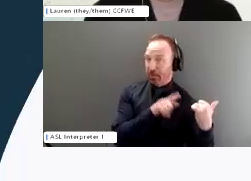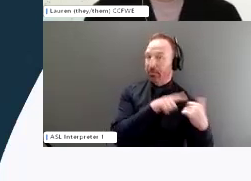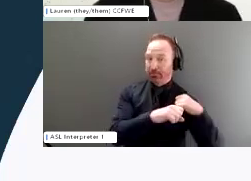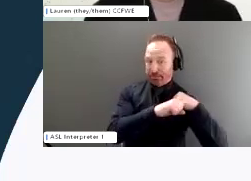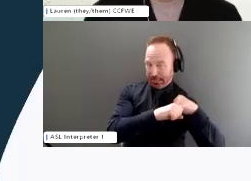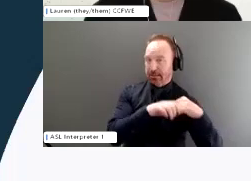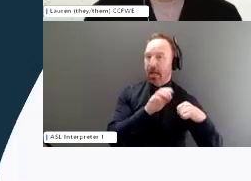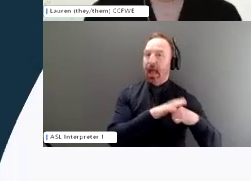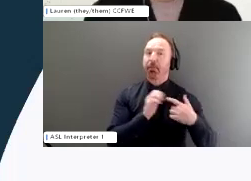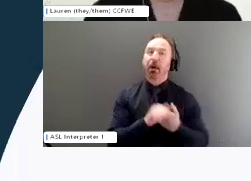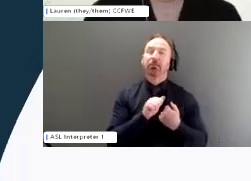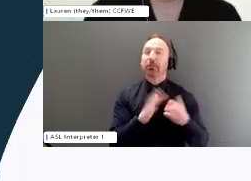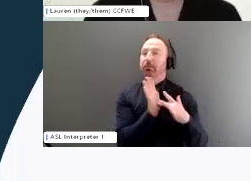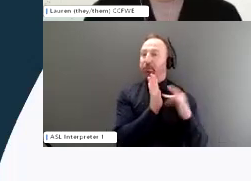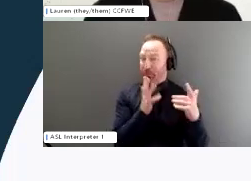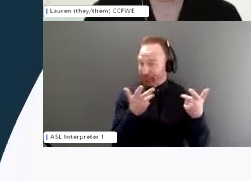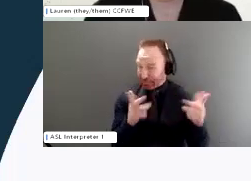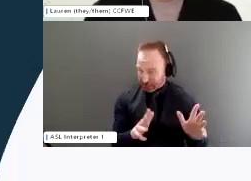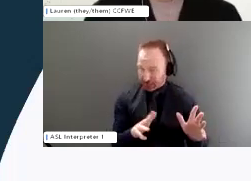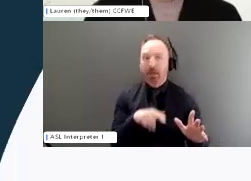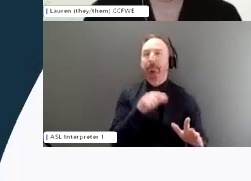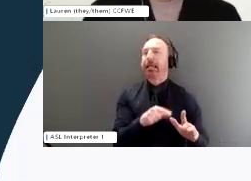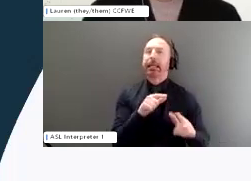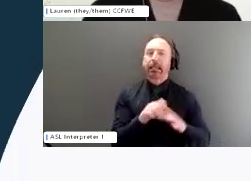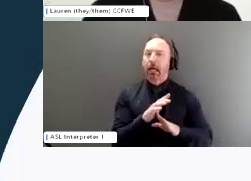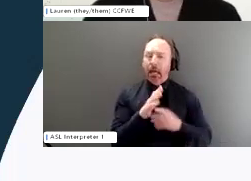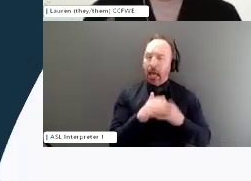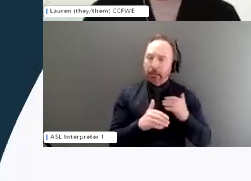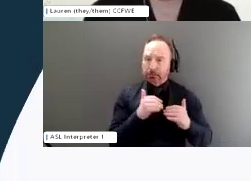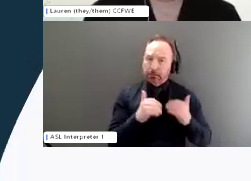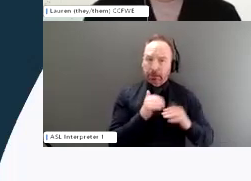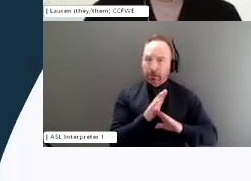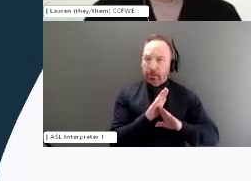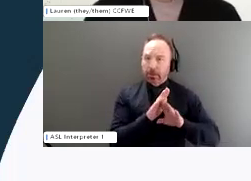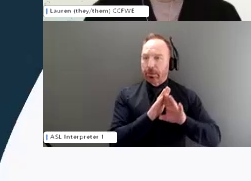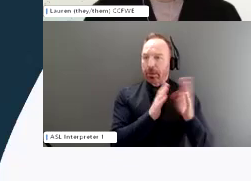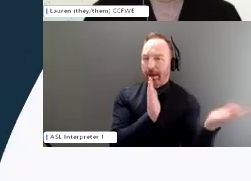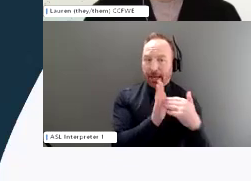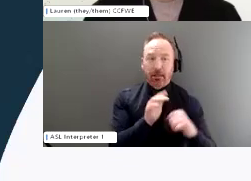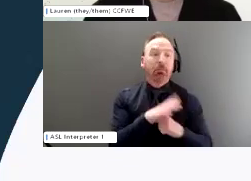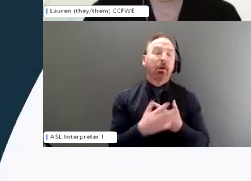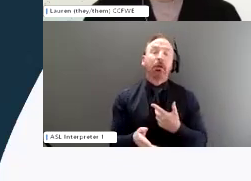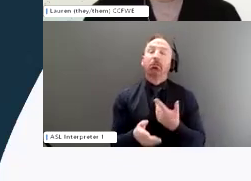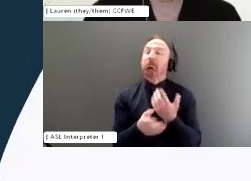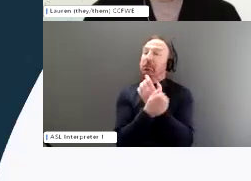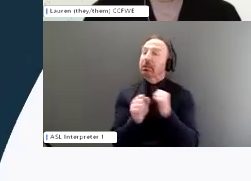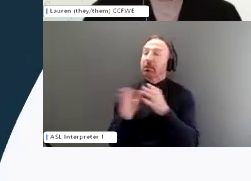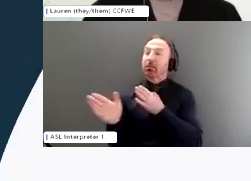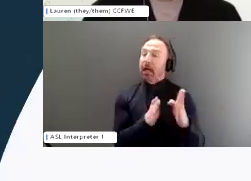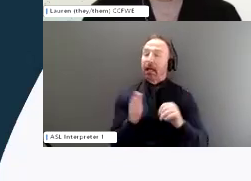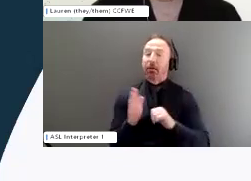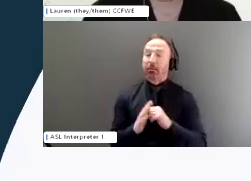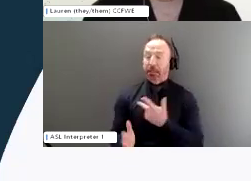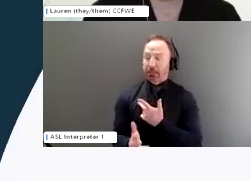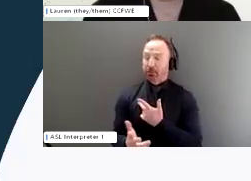also includes some general strategies for survivors to stay safe. But safety planning needs to be personalized for each survivor. So